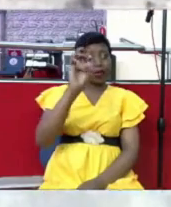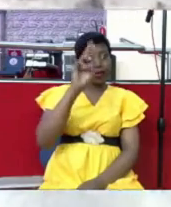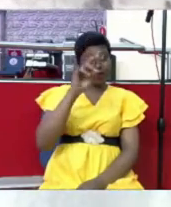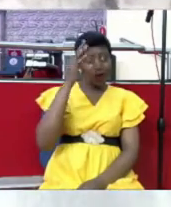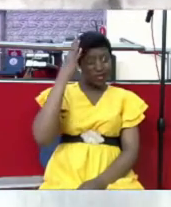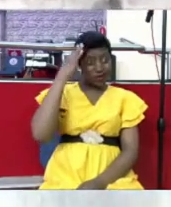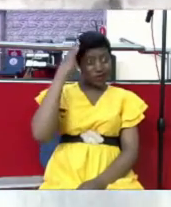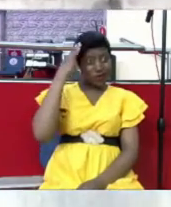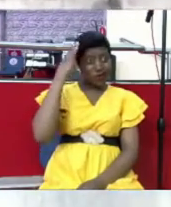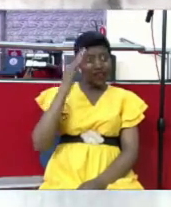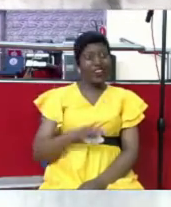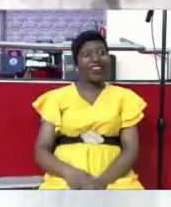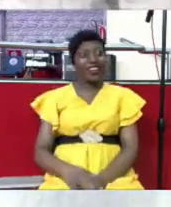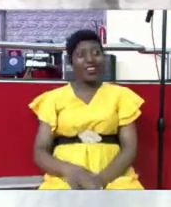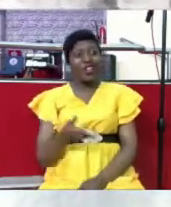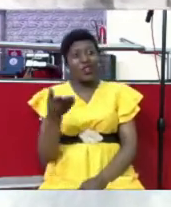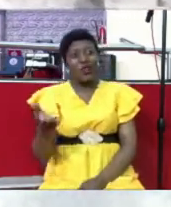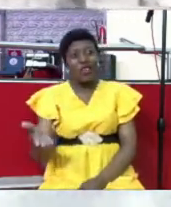Alto.